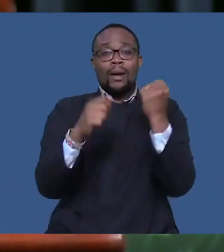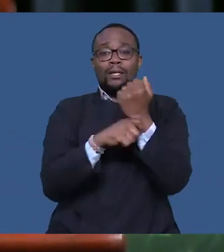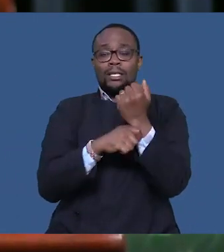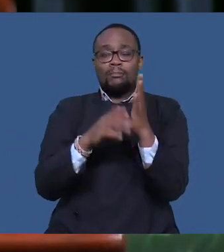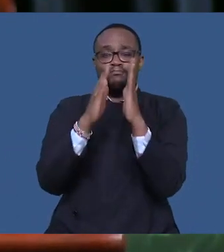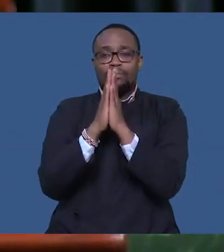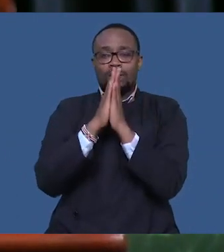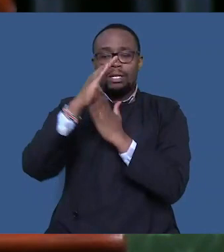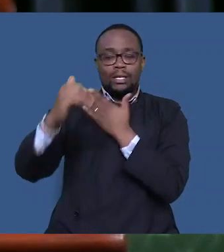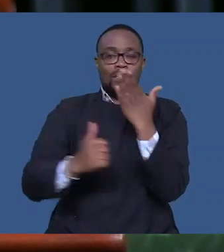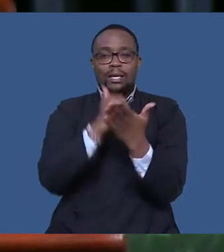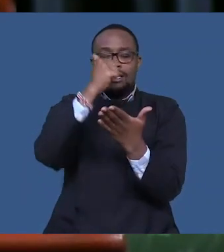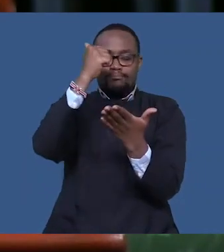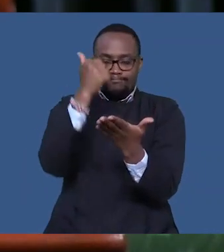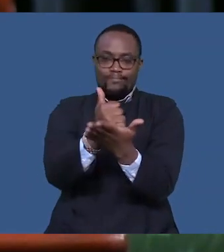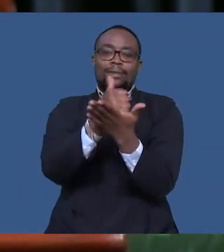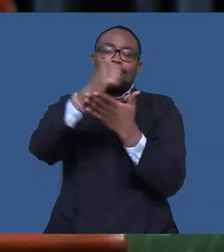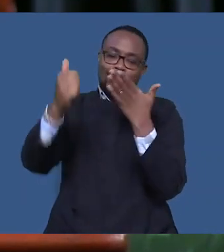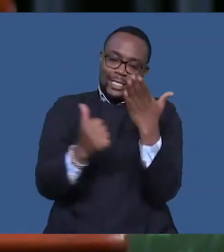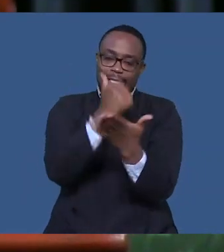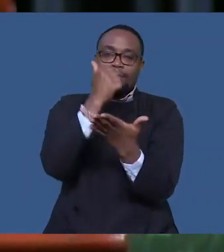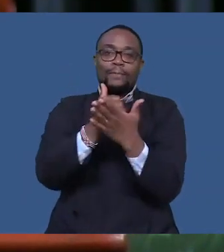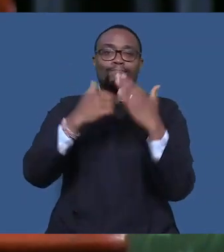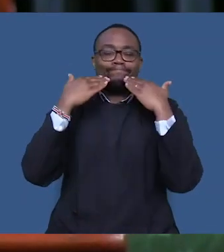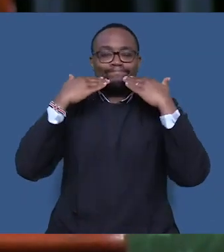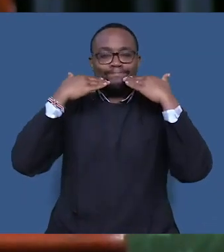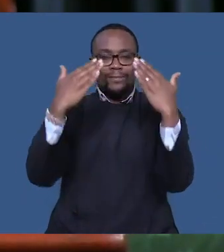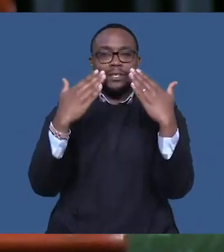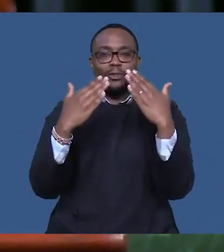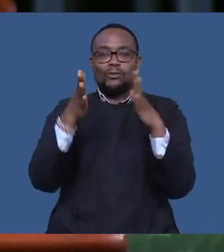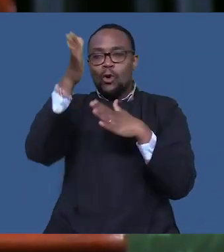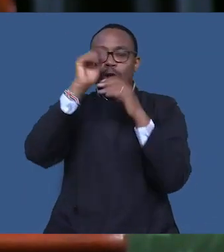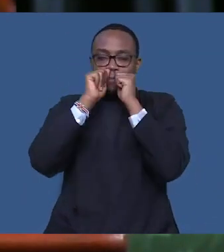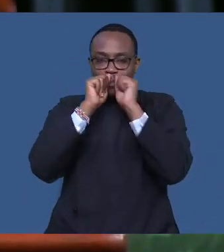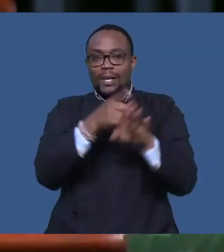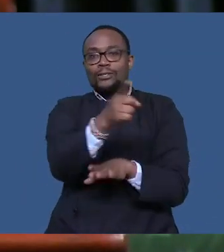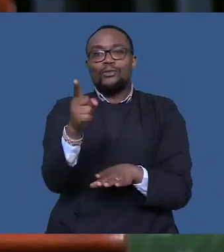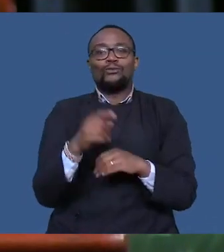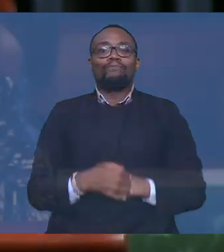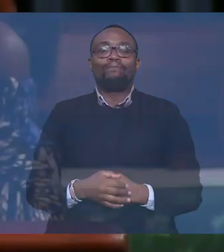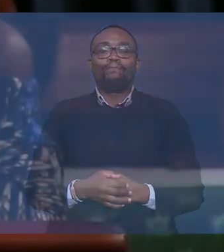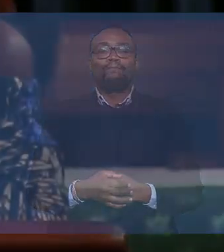and believe. Amen and amen and amen. Thank you very much. Have a blessed day ahead.